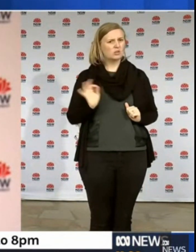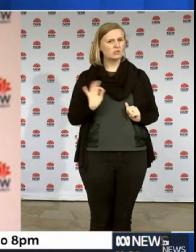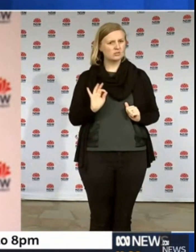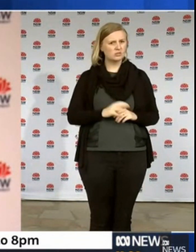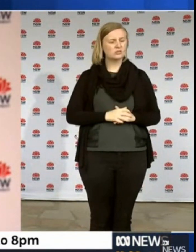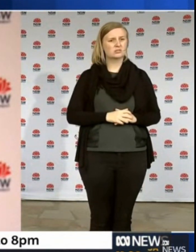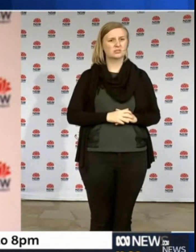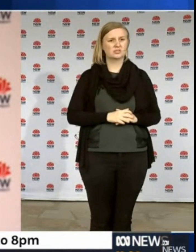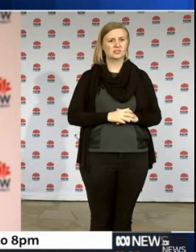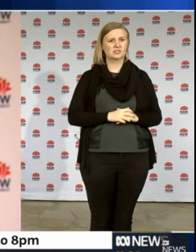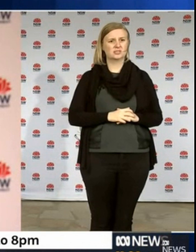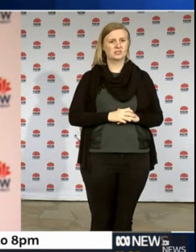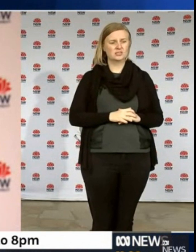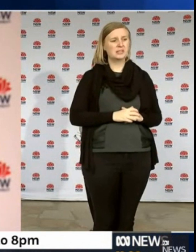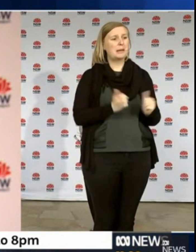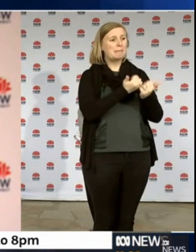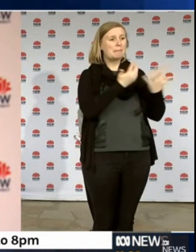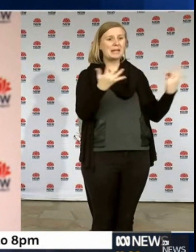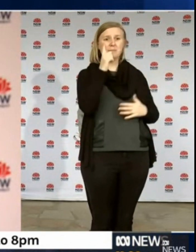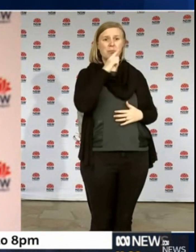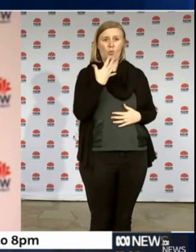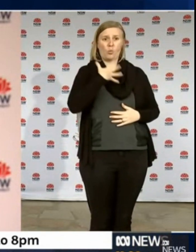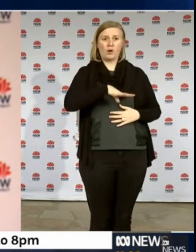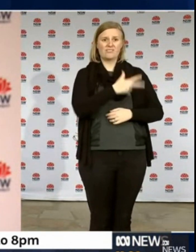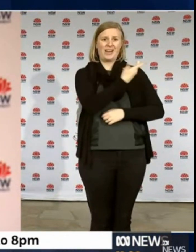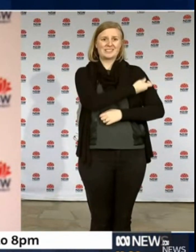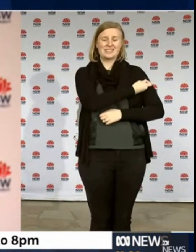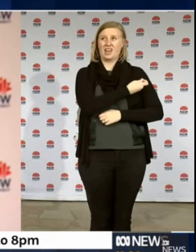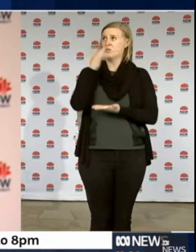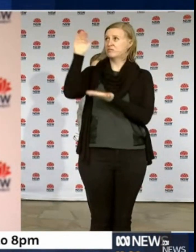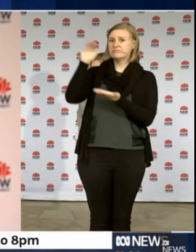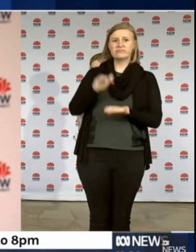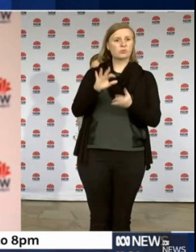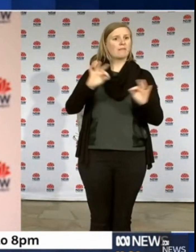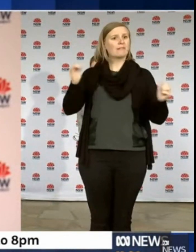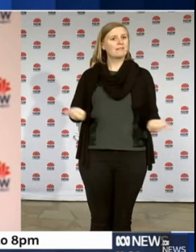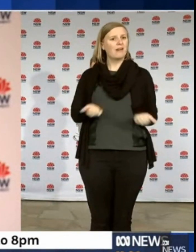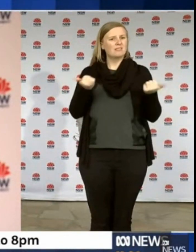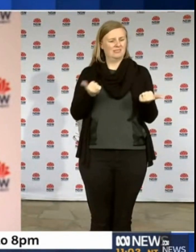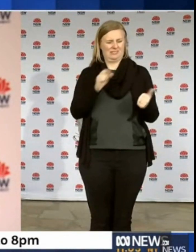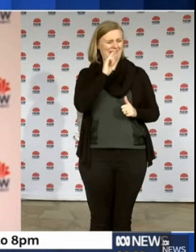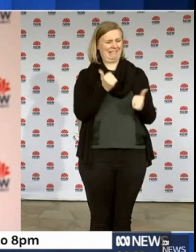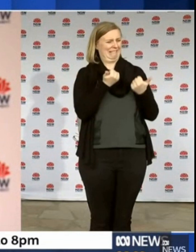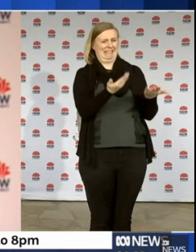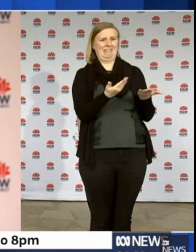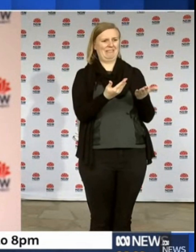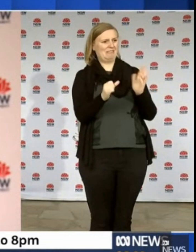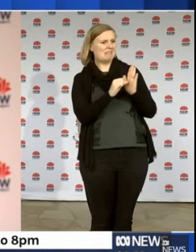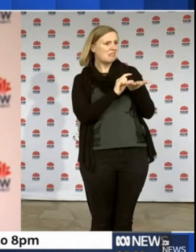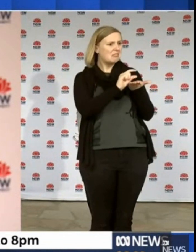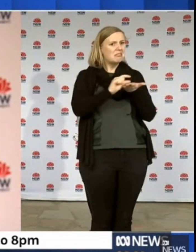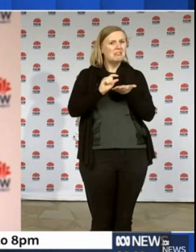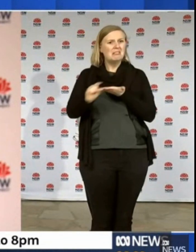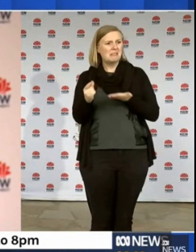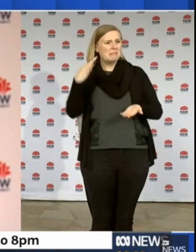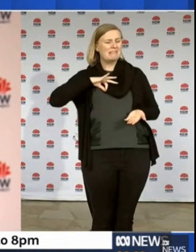have enough vaccines for everybody who wants a vaccine to take it, it's not fair to have incentives. A lot of people want the vaccine, they just don't